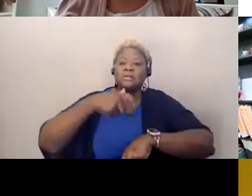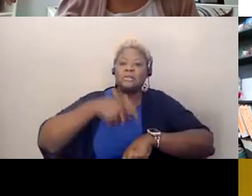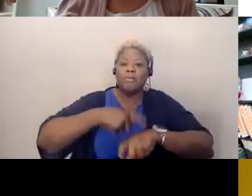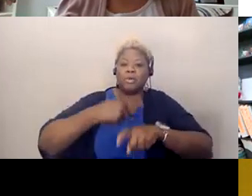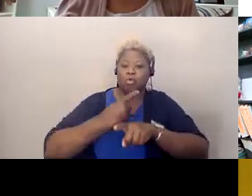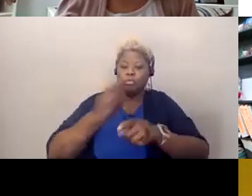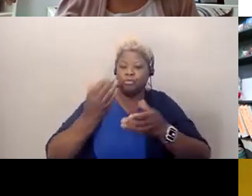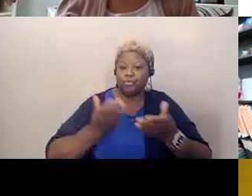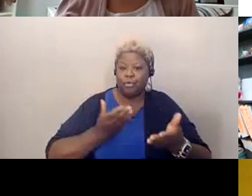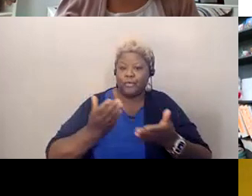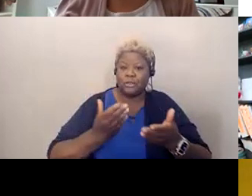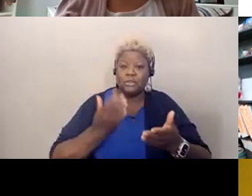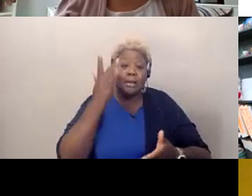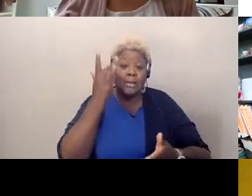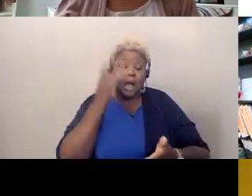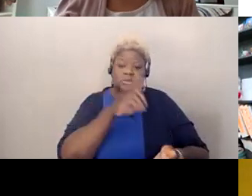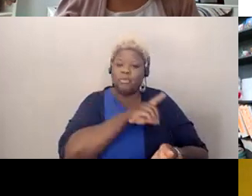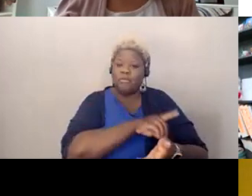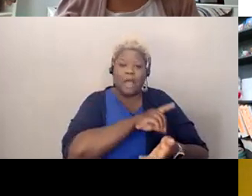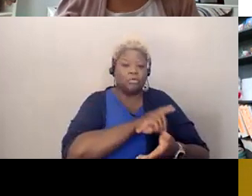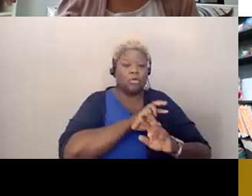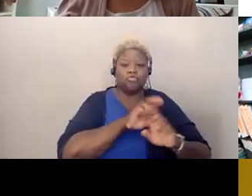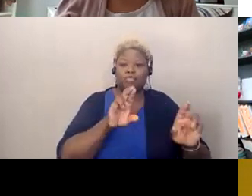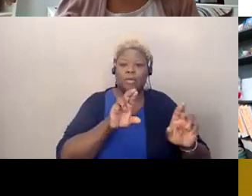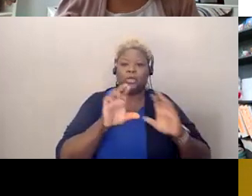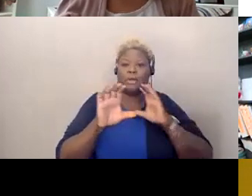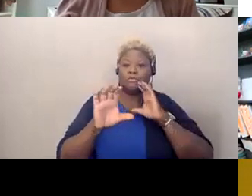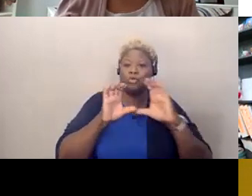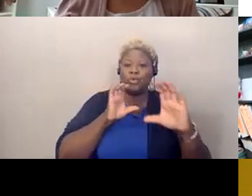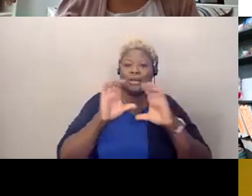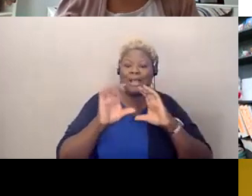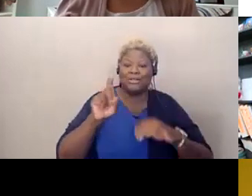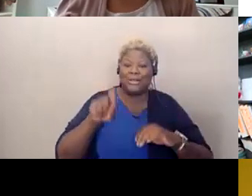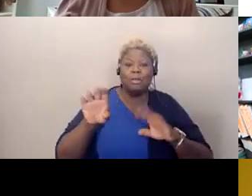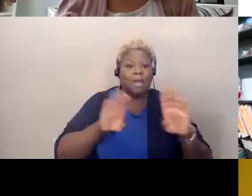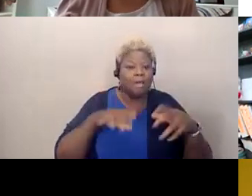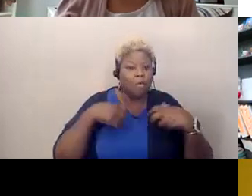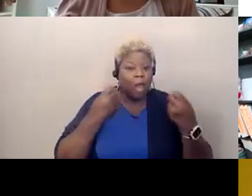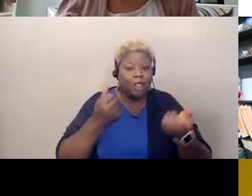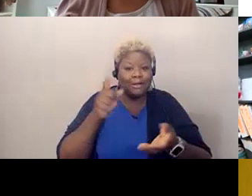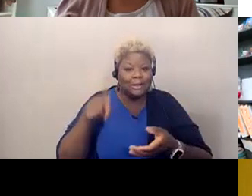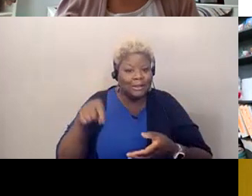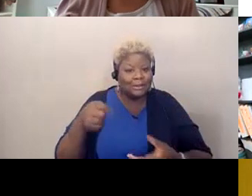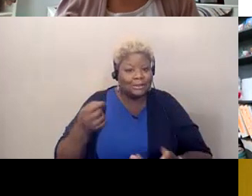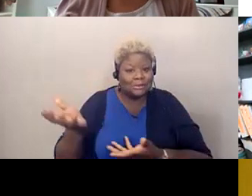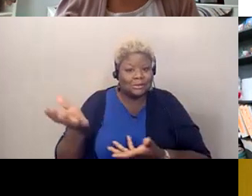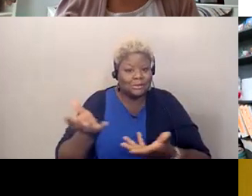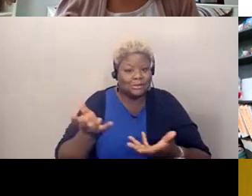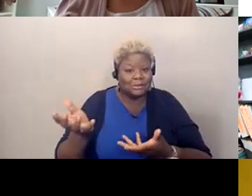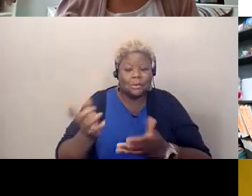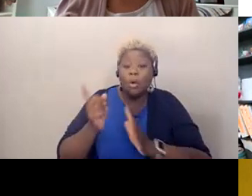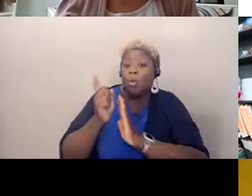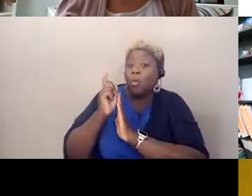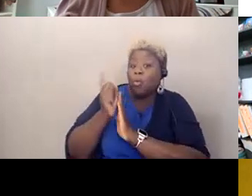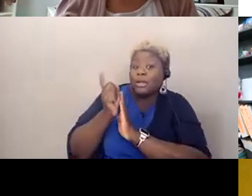appropriate services because the providers are not equipped to support their communication or behavioral health needs. David, you have